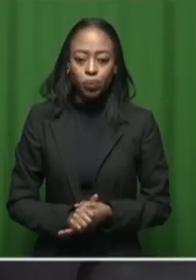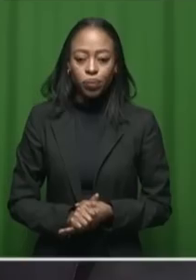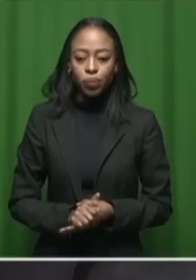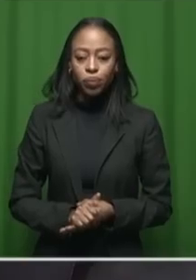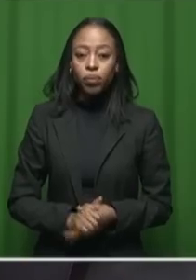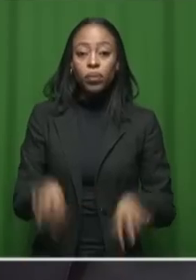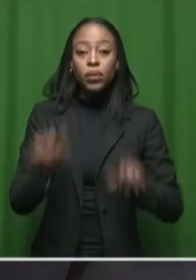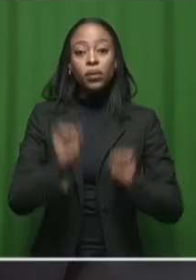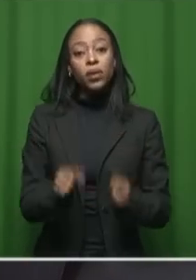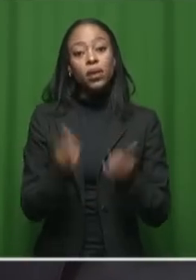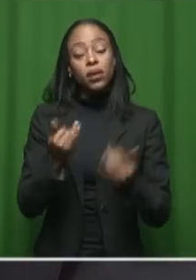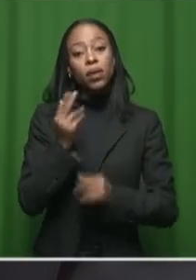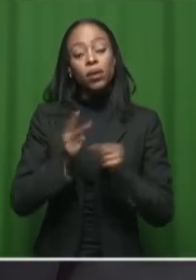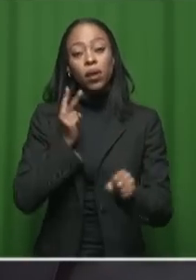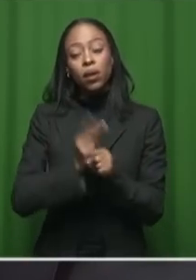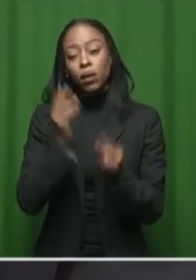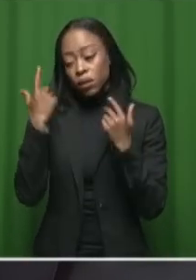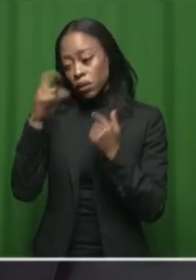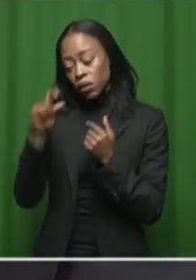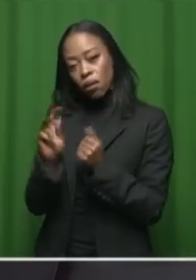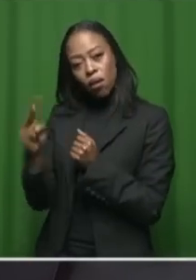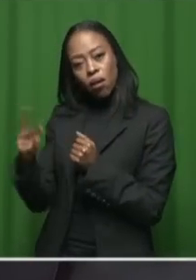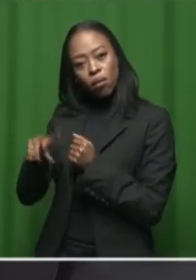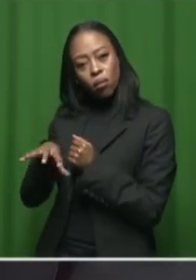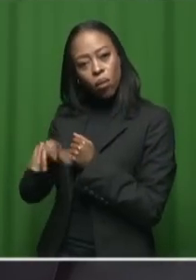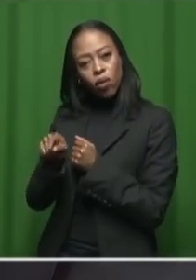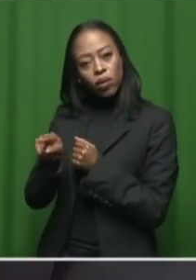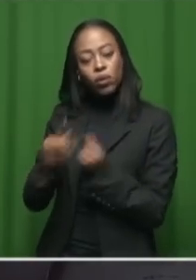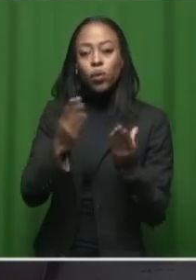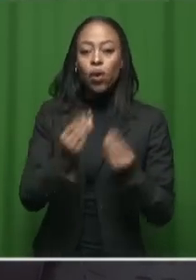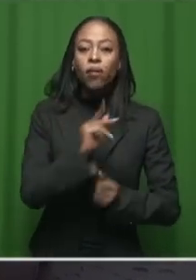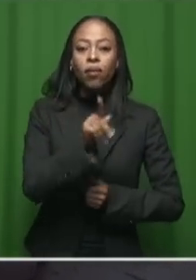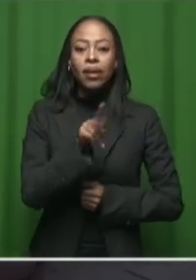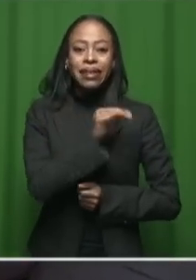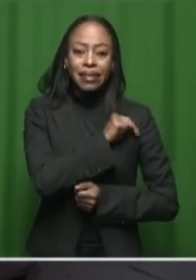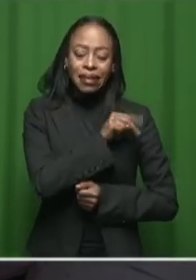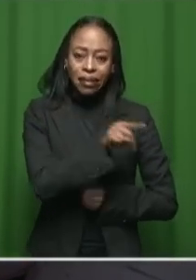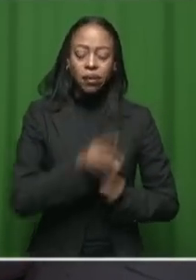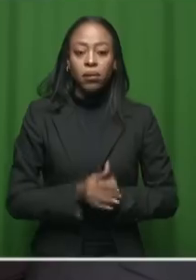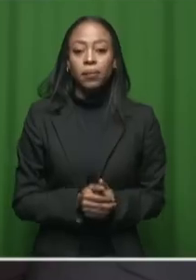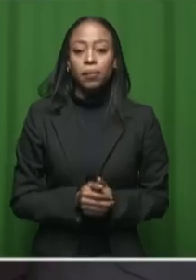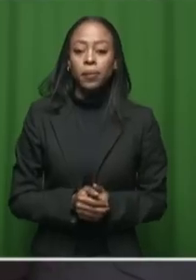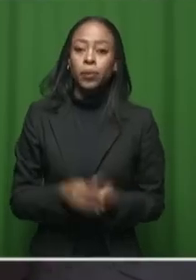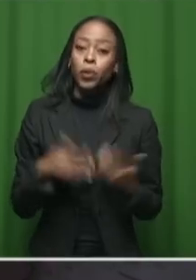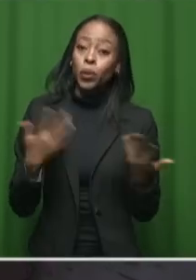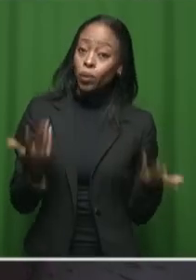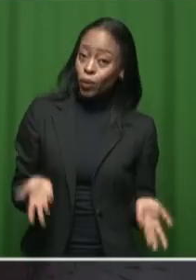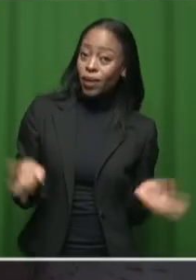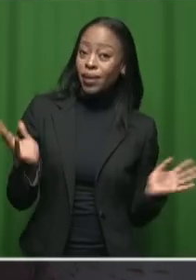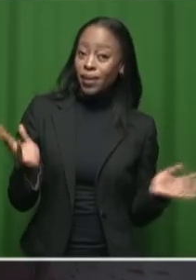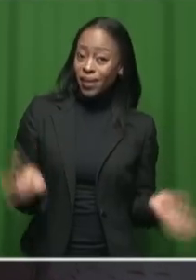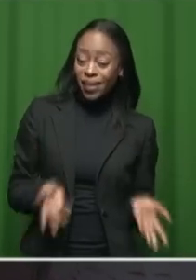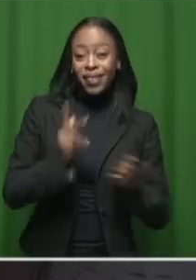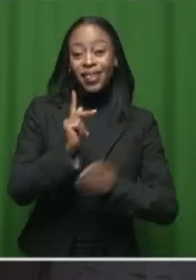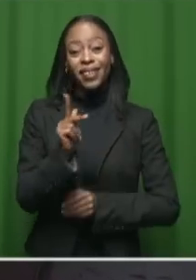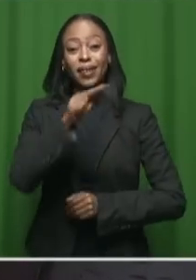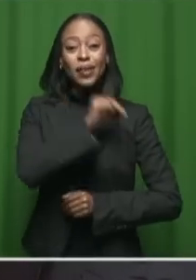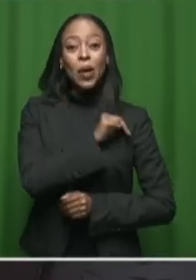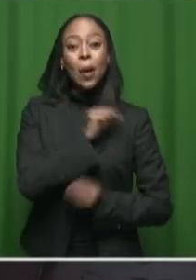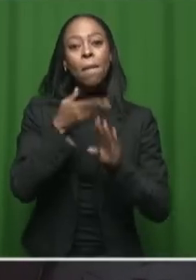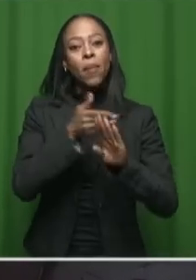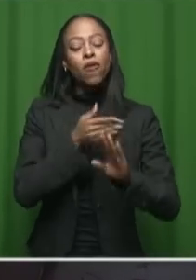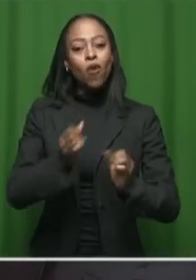All right, let's take a look at the next province. We have KwaZulu-Natal. Well, KwaZulu-Natal has traditionally been